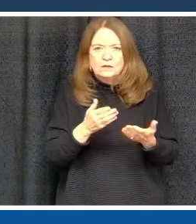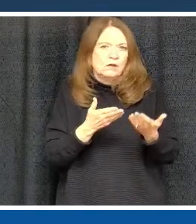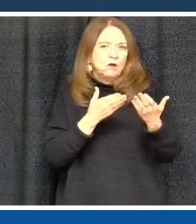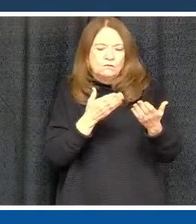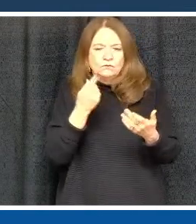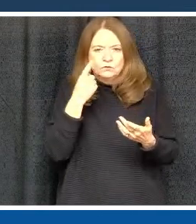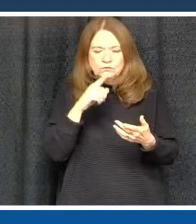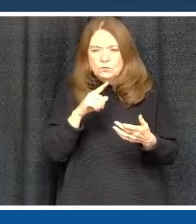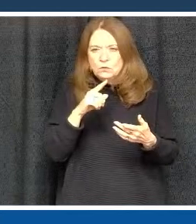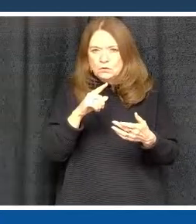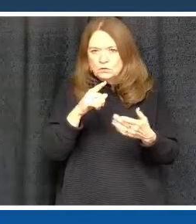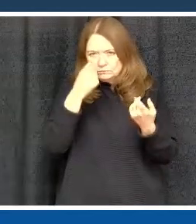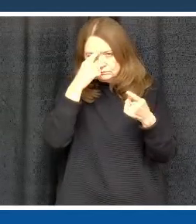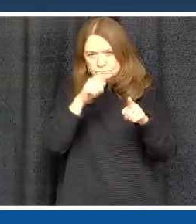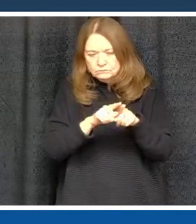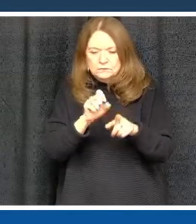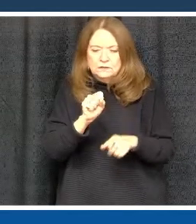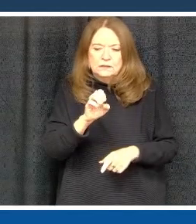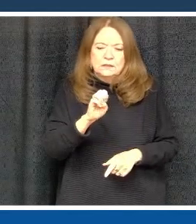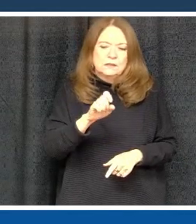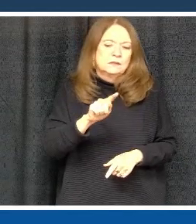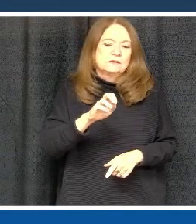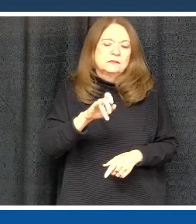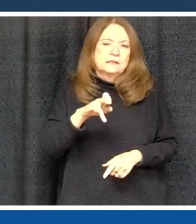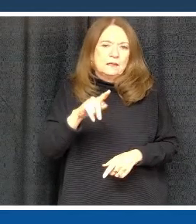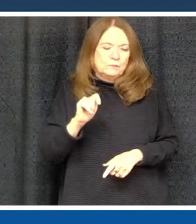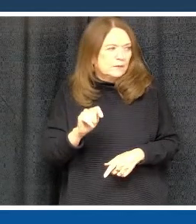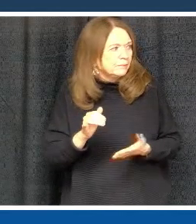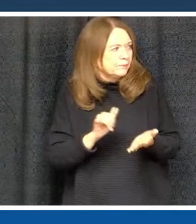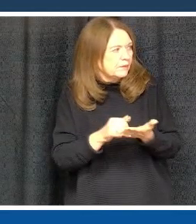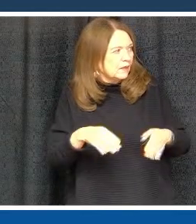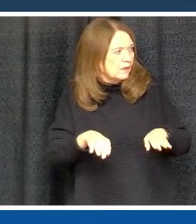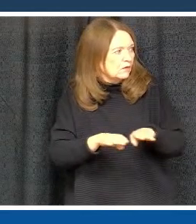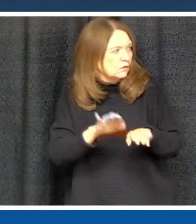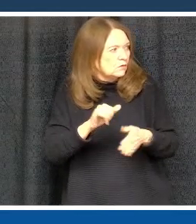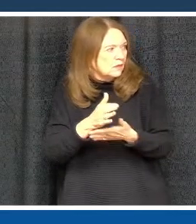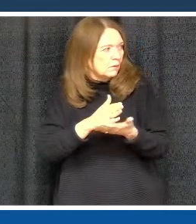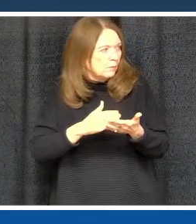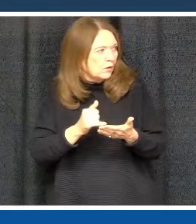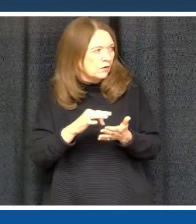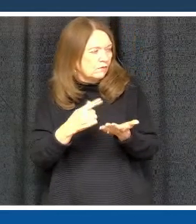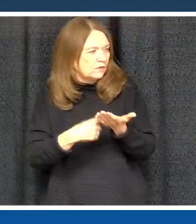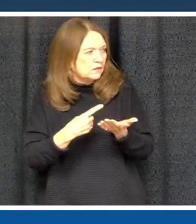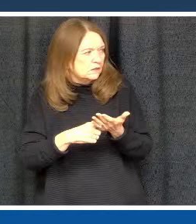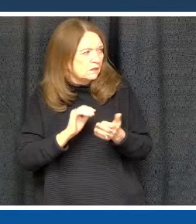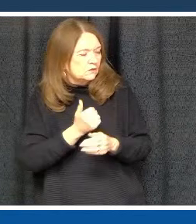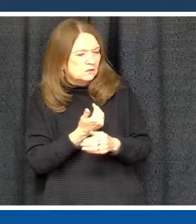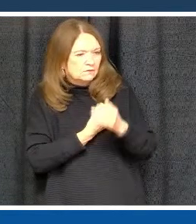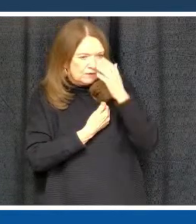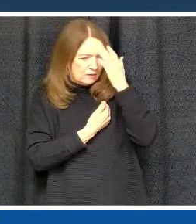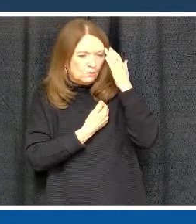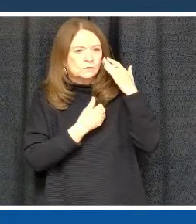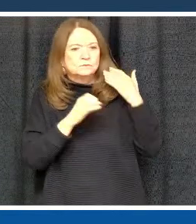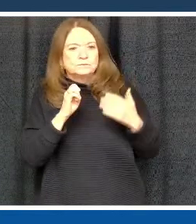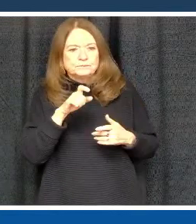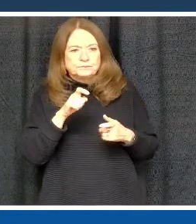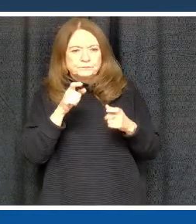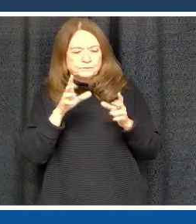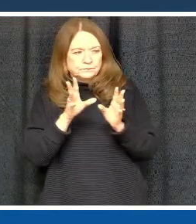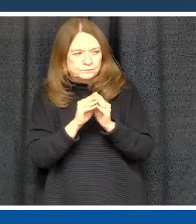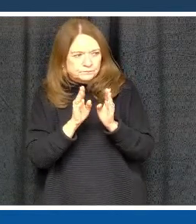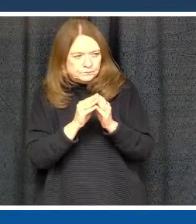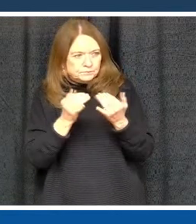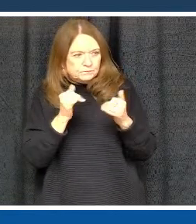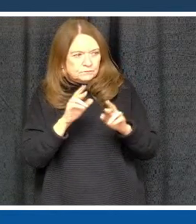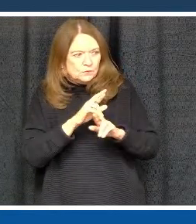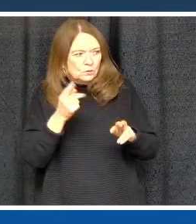much. All right, that concludes that part of the discussion of our executive session agenda. We're now